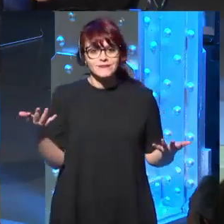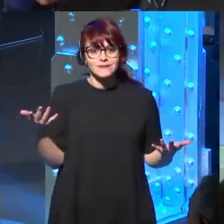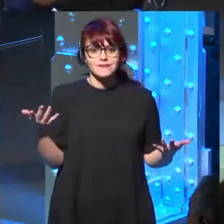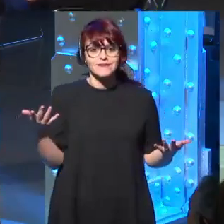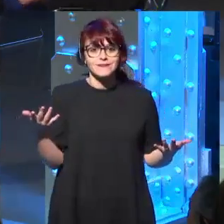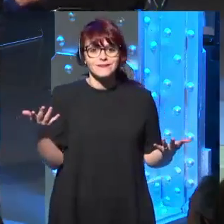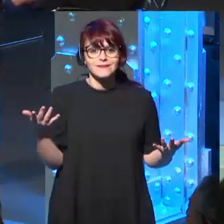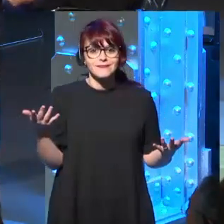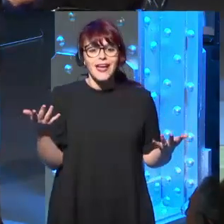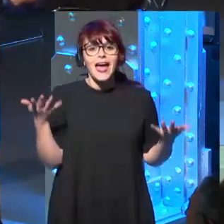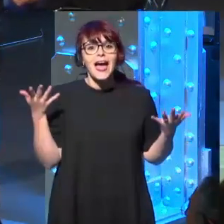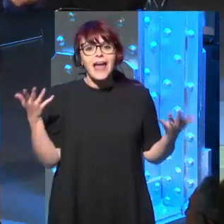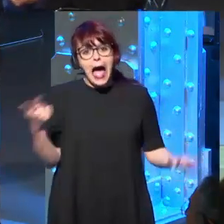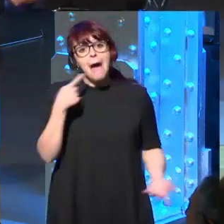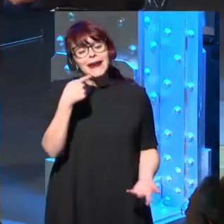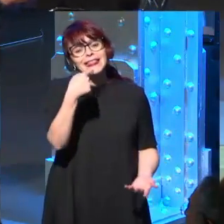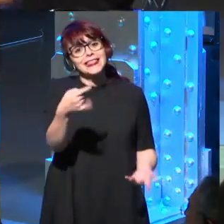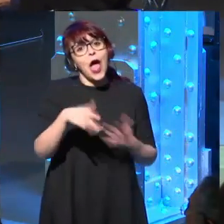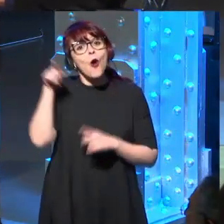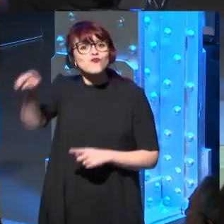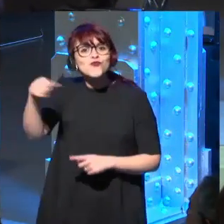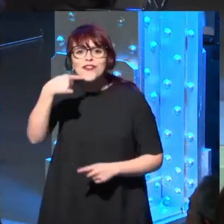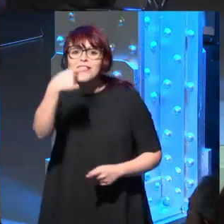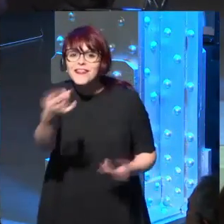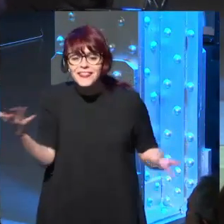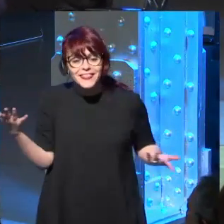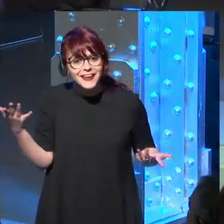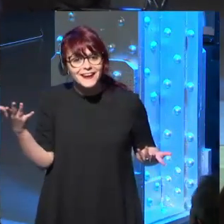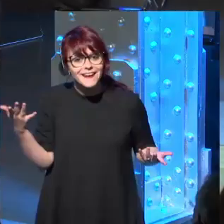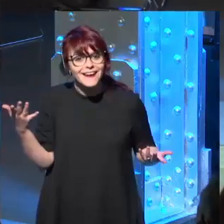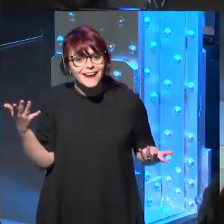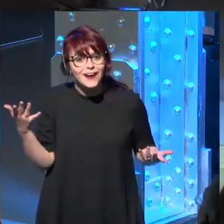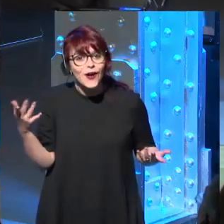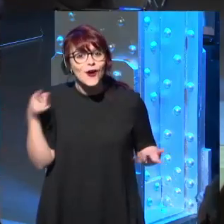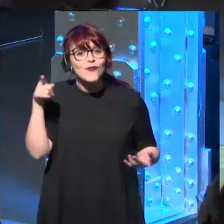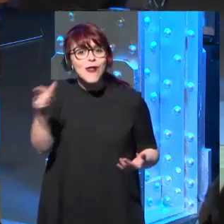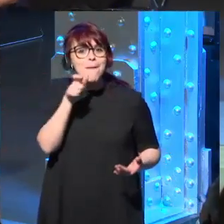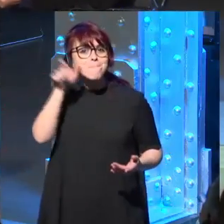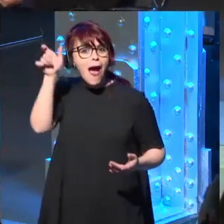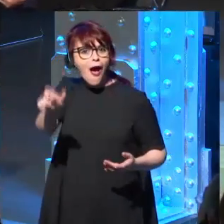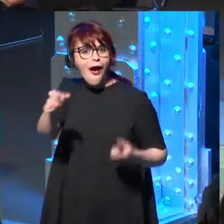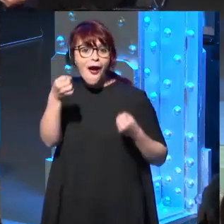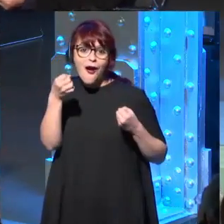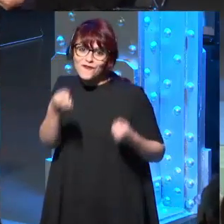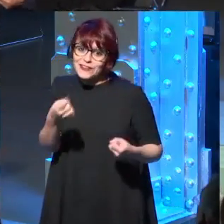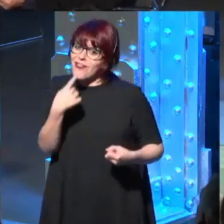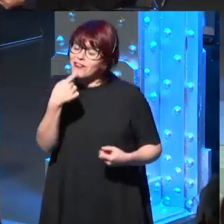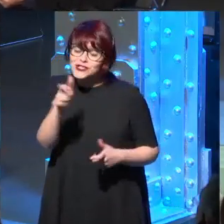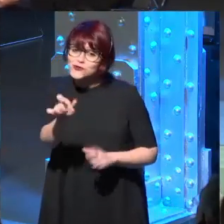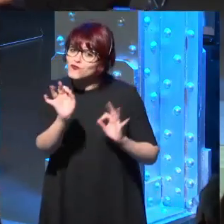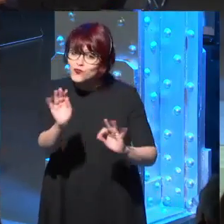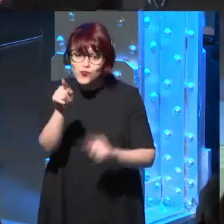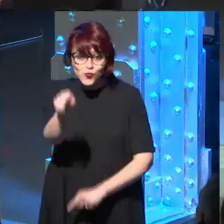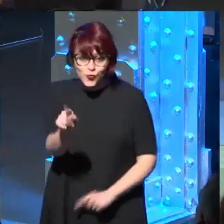Yes, I wanted you to say that. You are the hard words. But funny thing, the